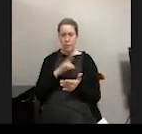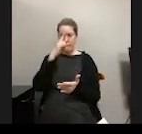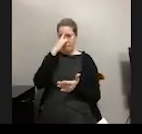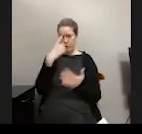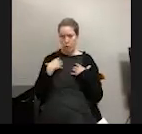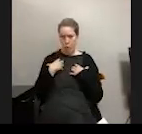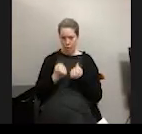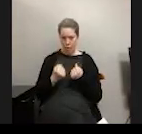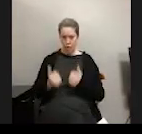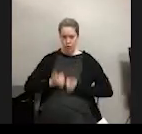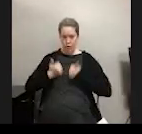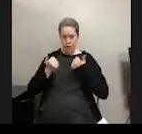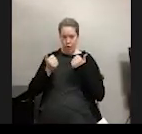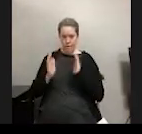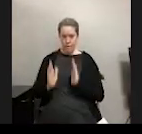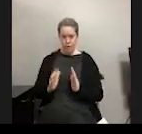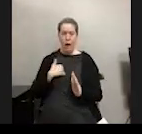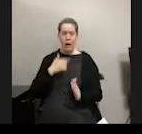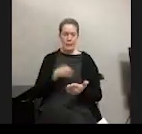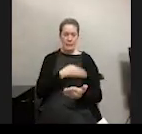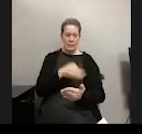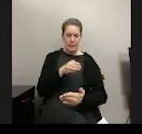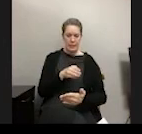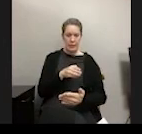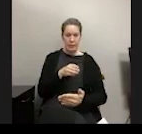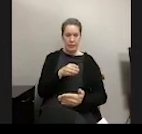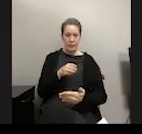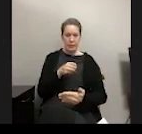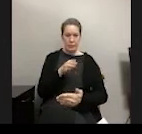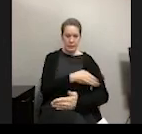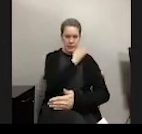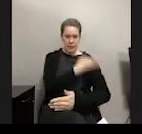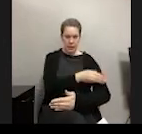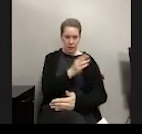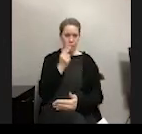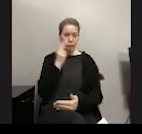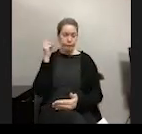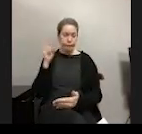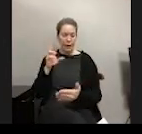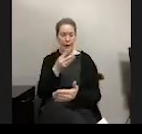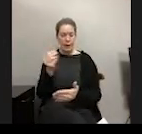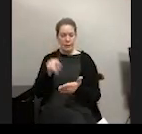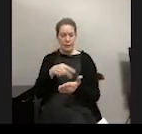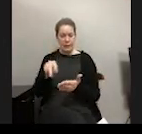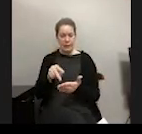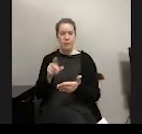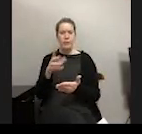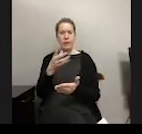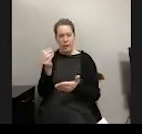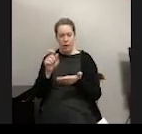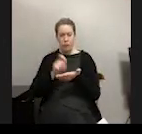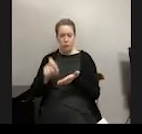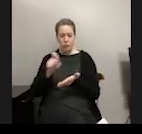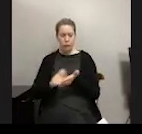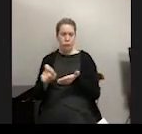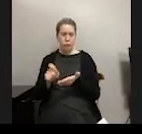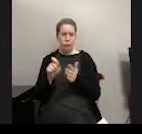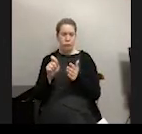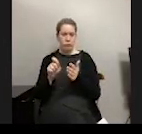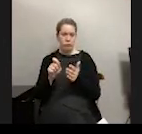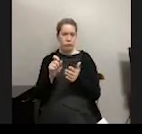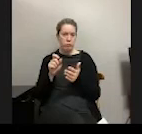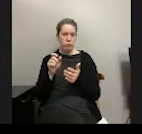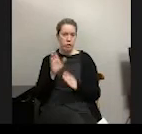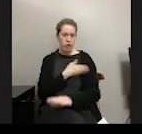dance, and write songs. What will be the best way for me to proceed? in terms of, and I believe this question